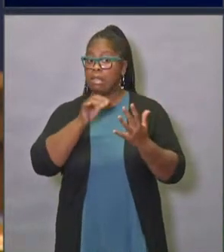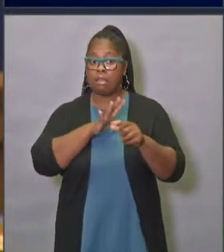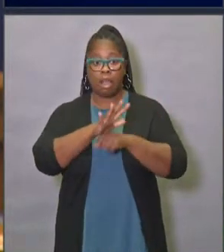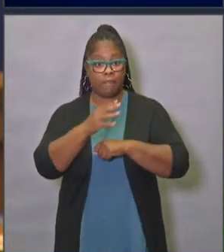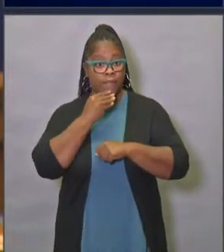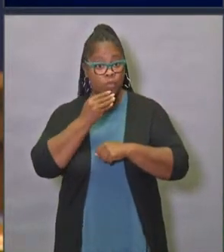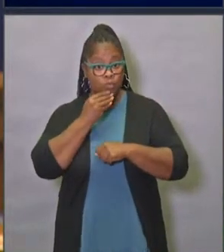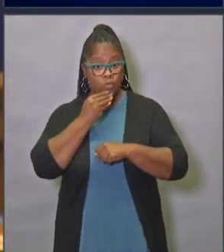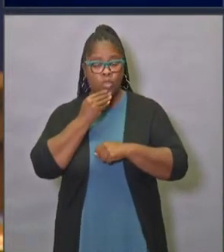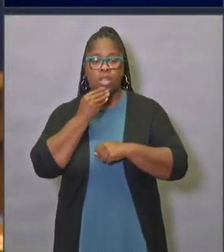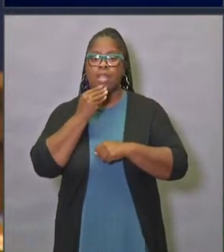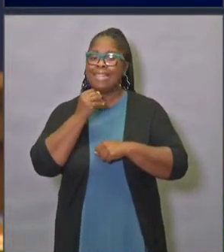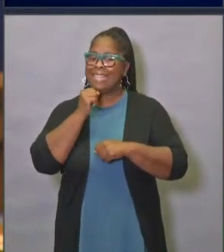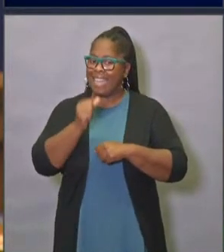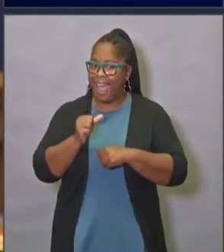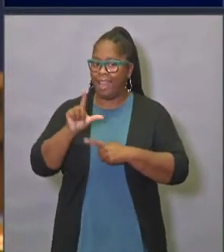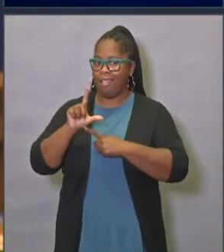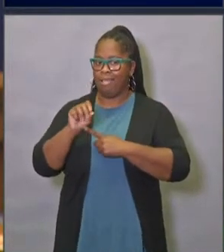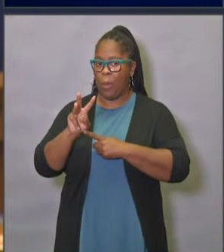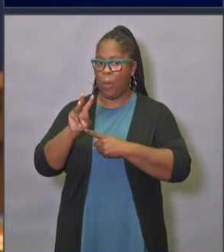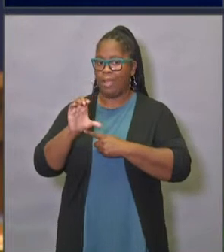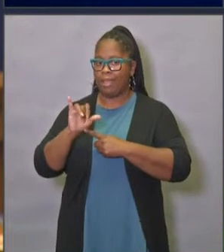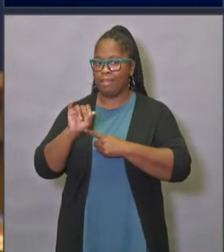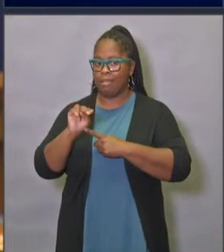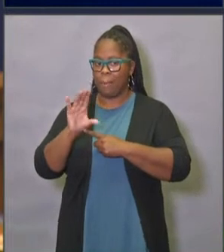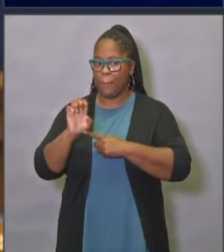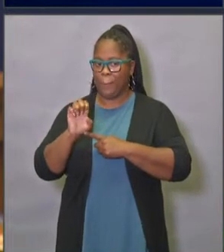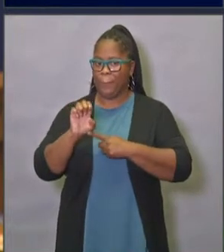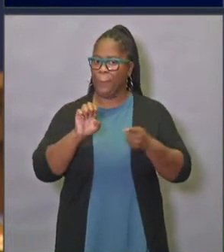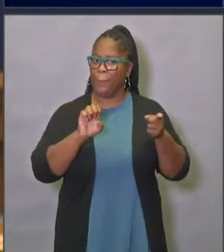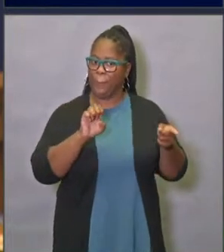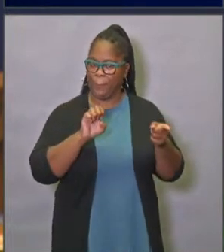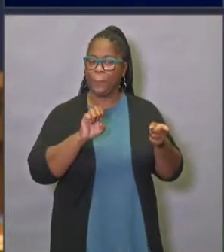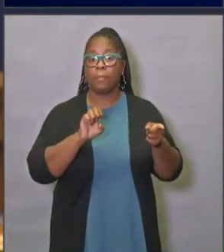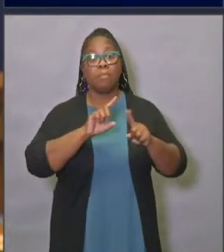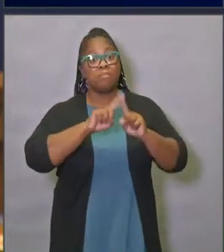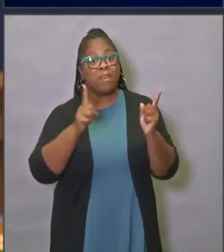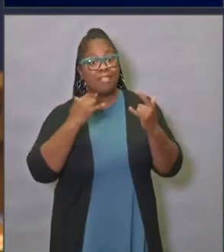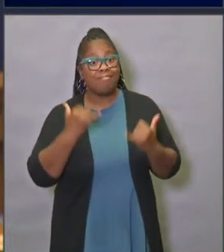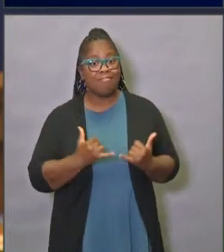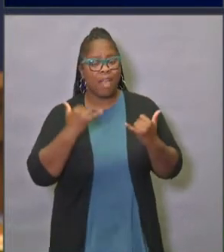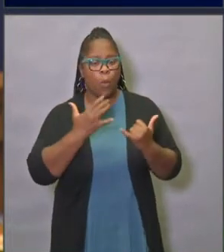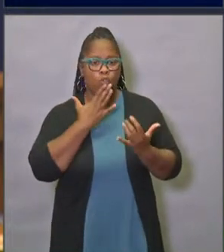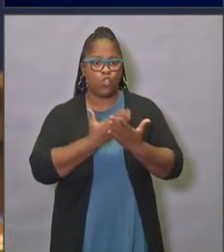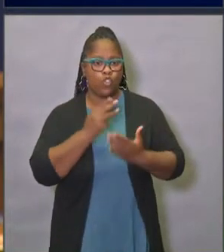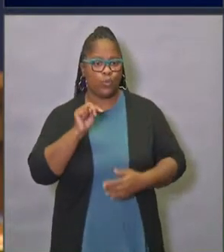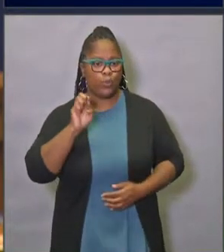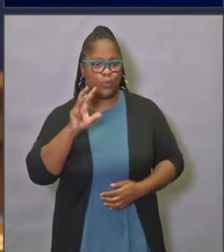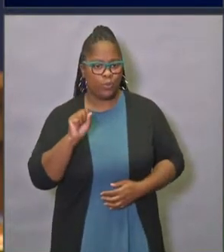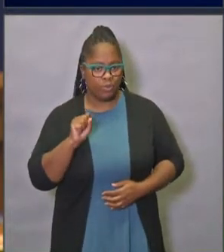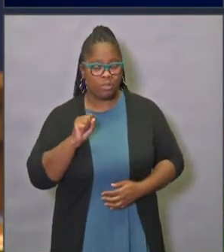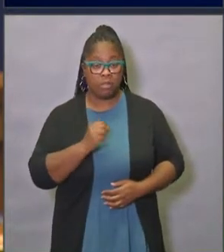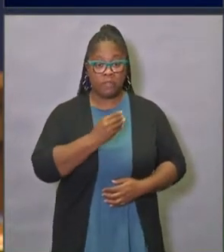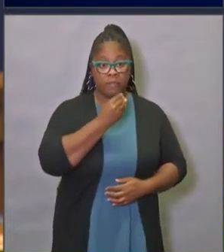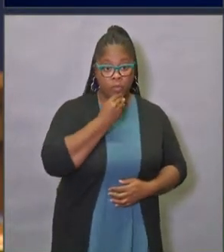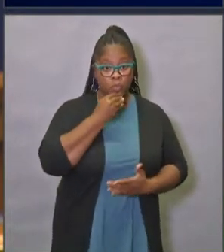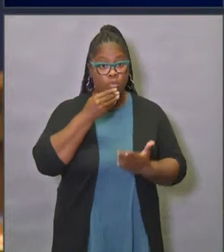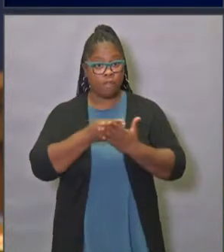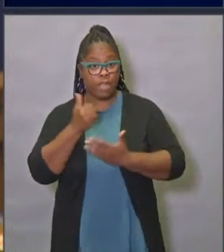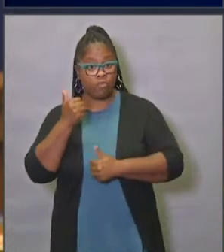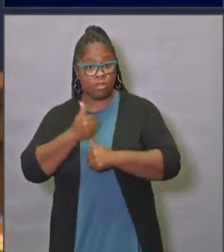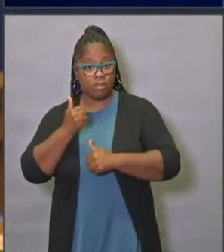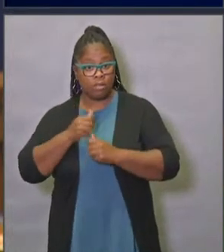during the pandemic were not low income. However, there's also some good news. The research indicated that food and financial